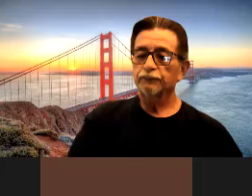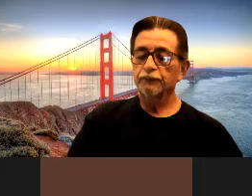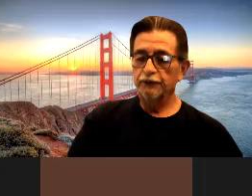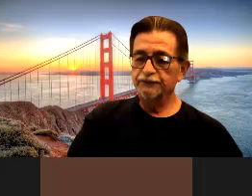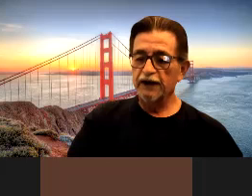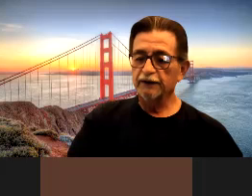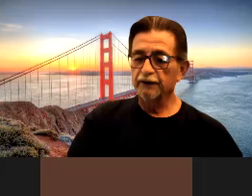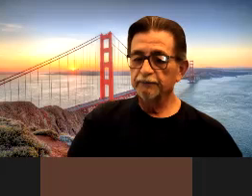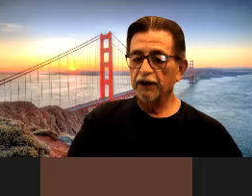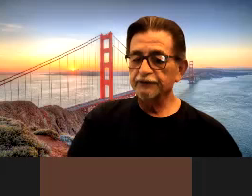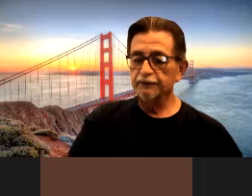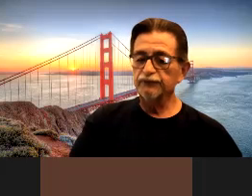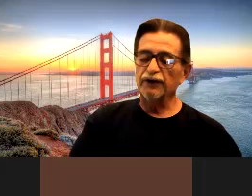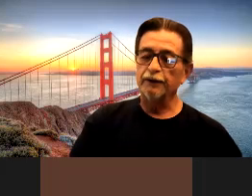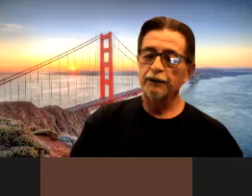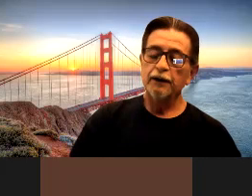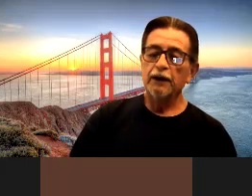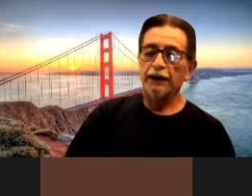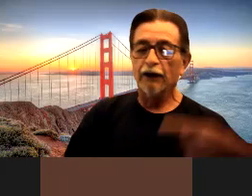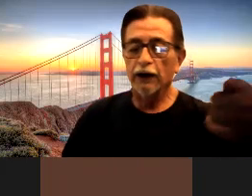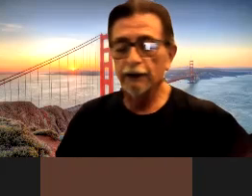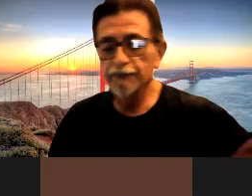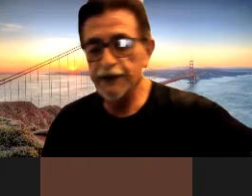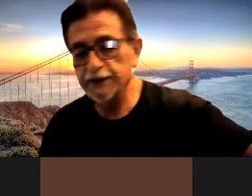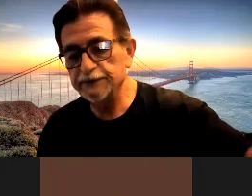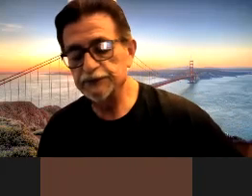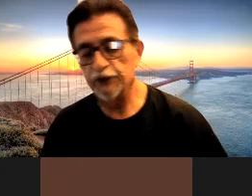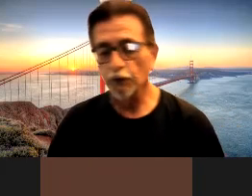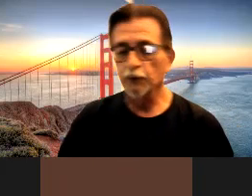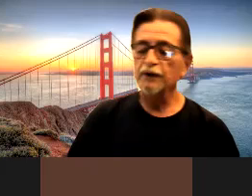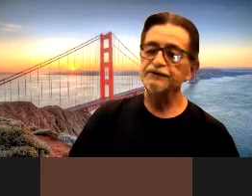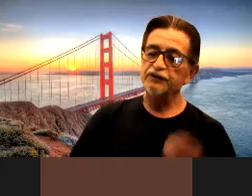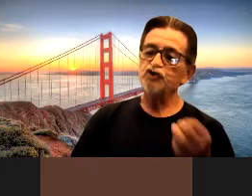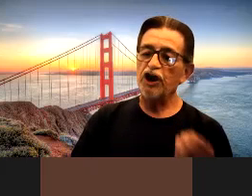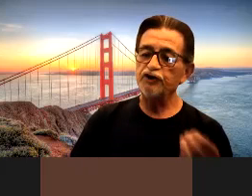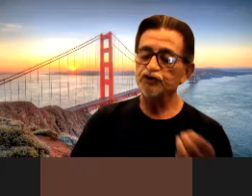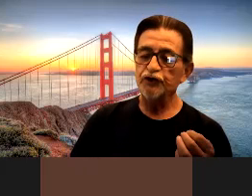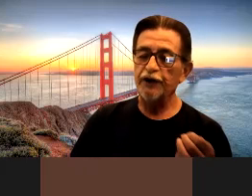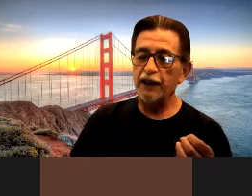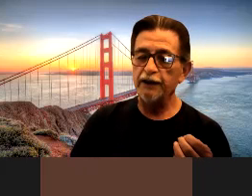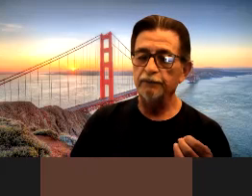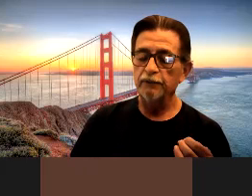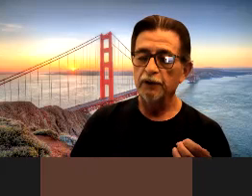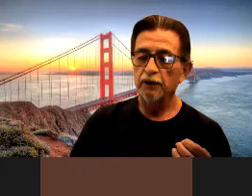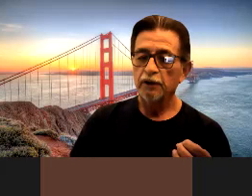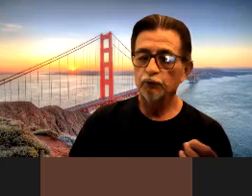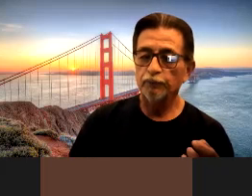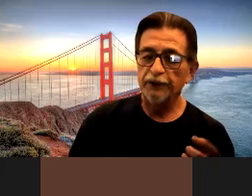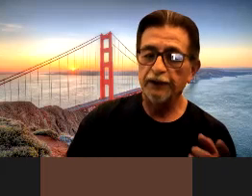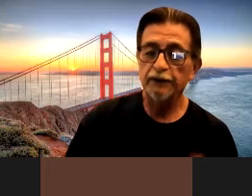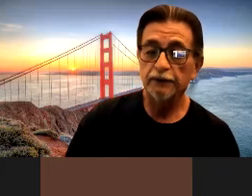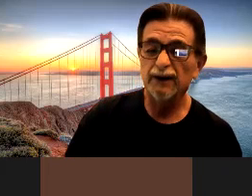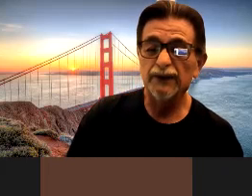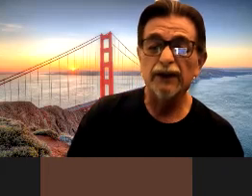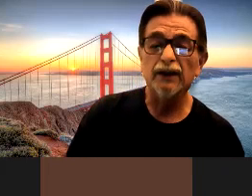+3. Exactly. +3. Now, of these, the only ones that changed their name